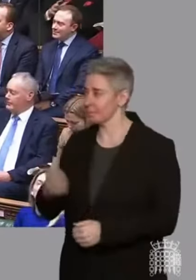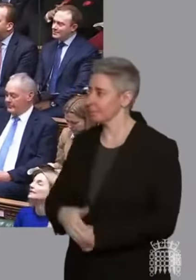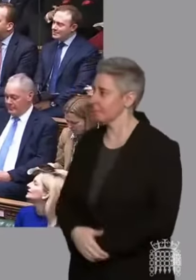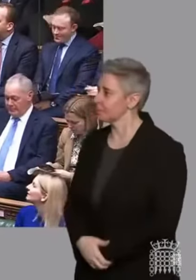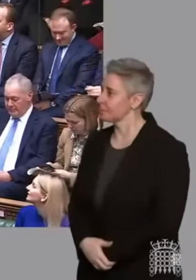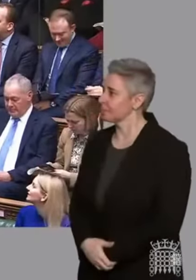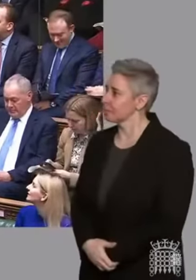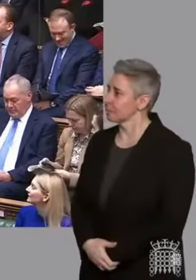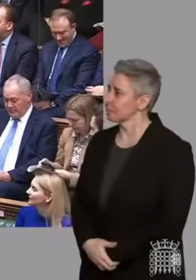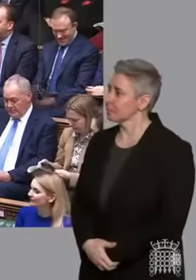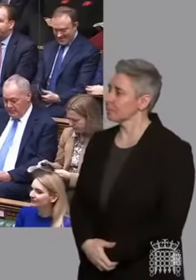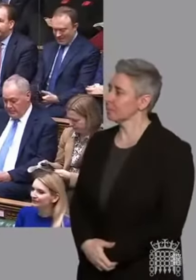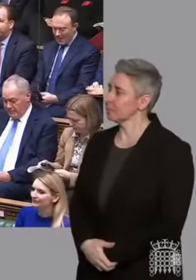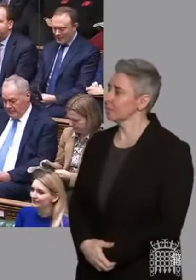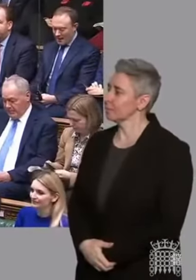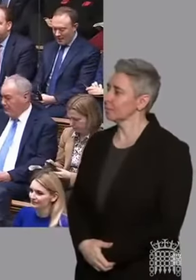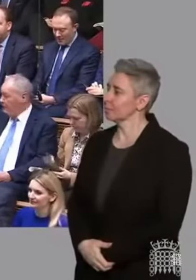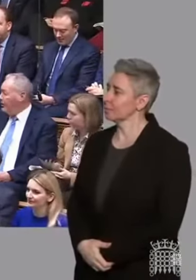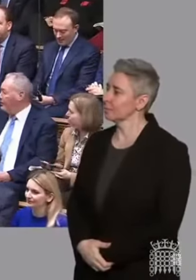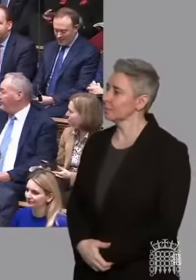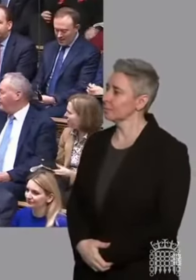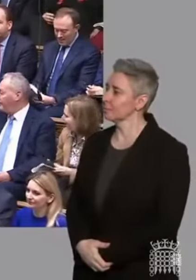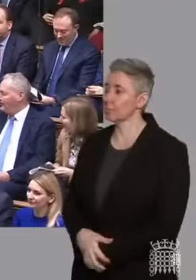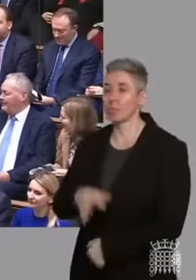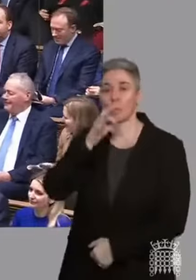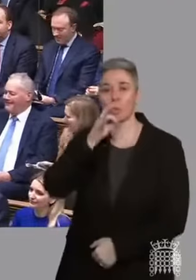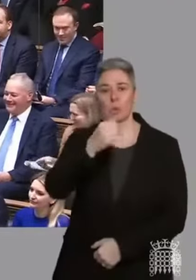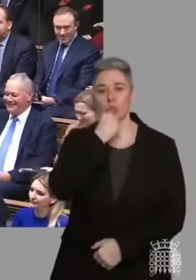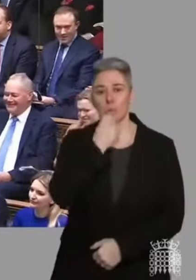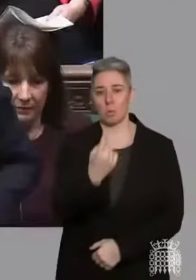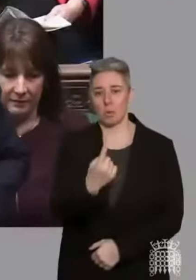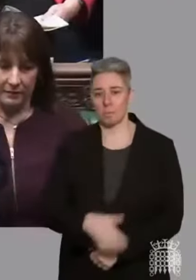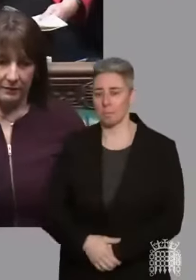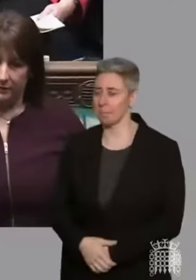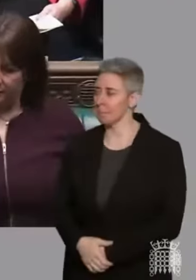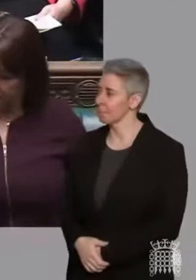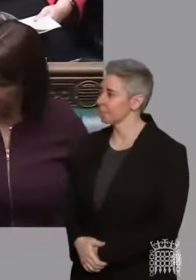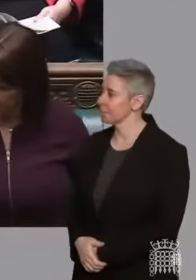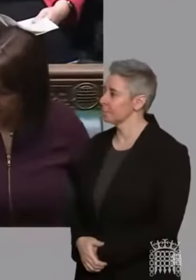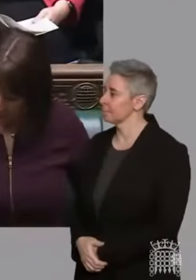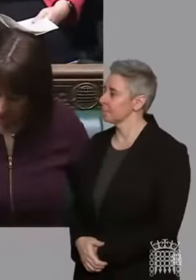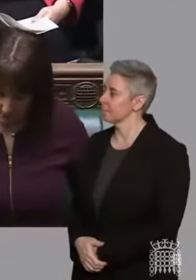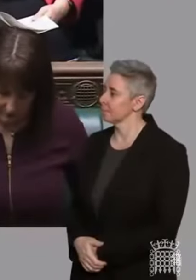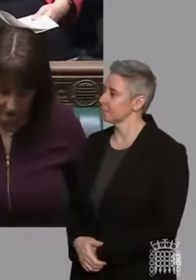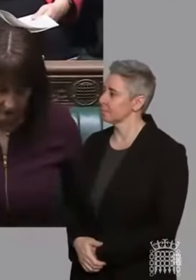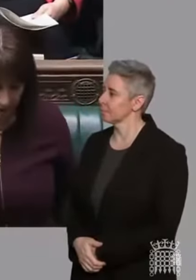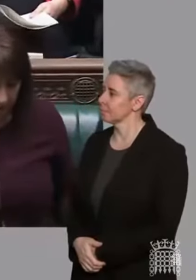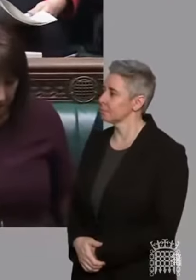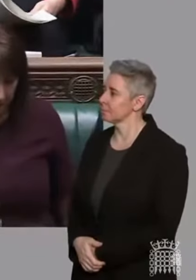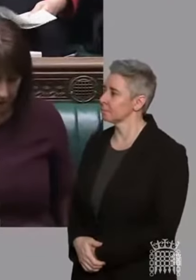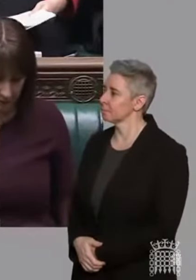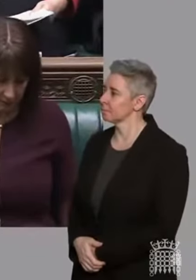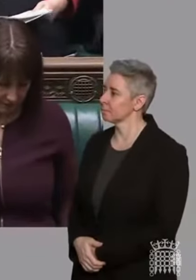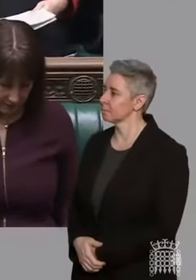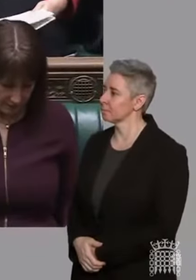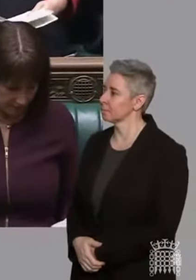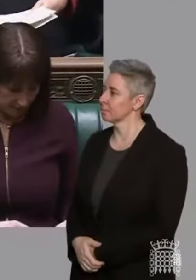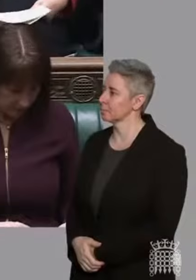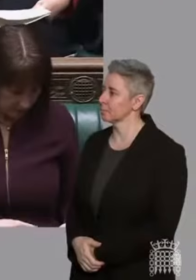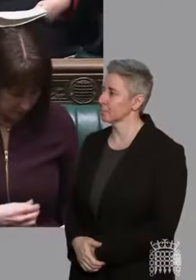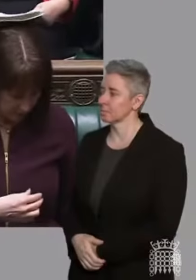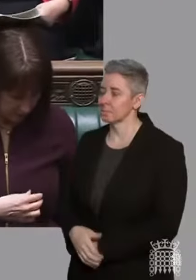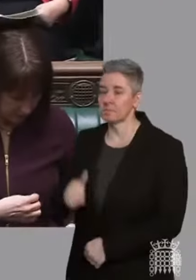Question number 1, Mr. Speaker. Brilliant. Prime Minister. Thank you, Mr. Speaker. I know the whole House will be appalled by the death of a